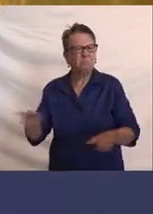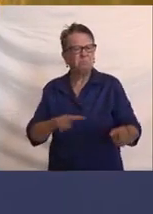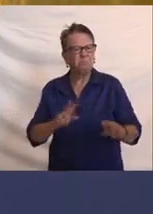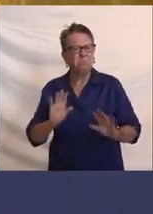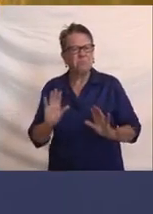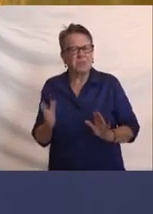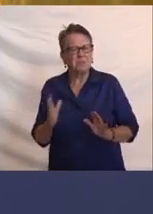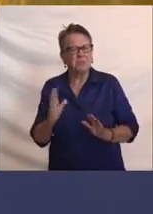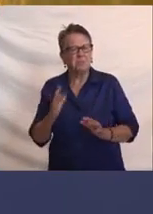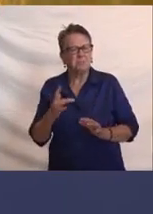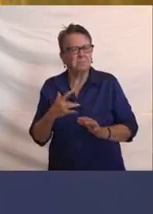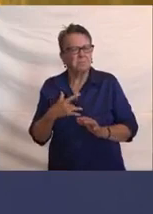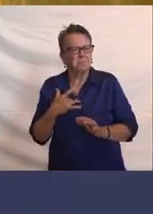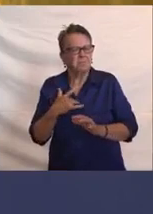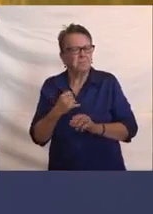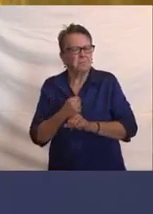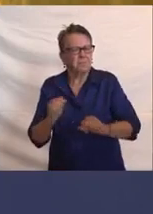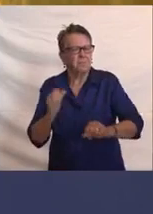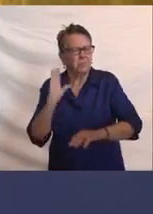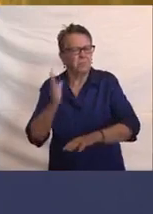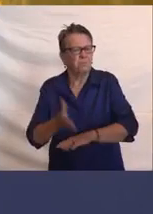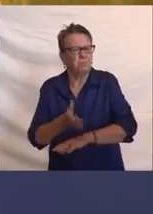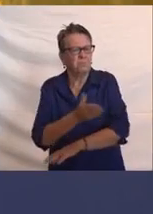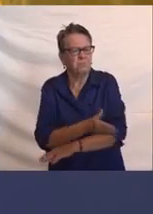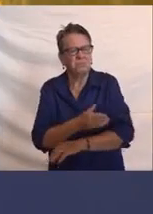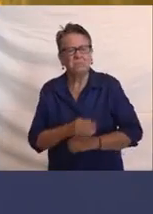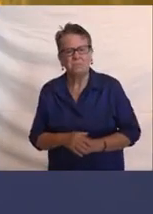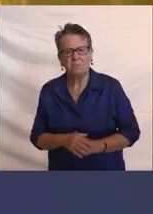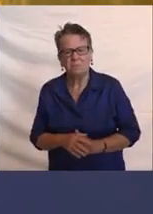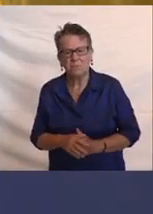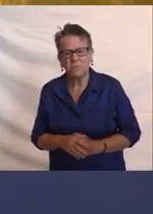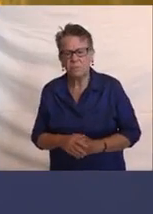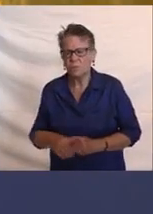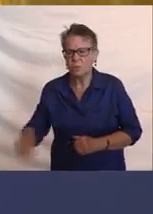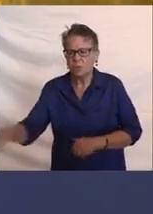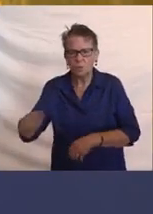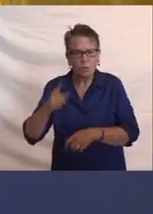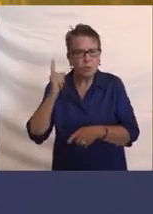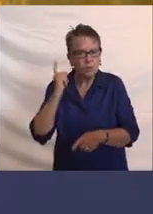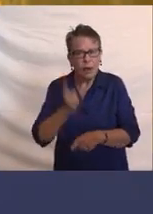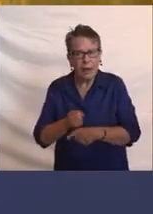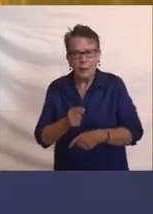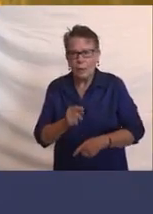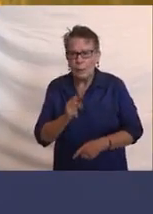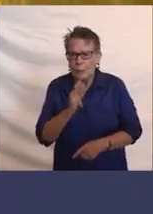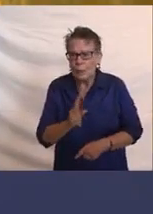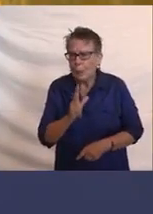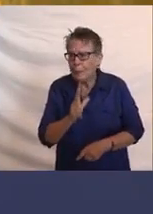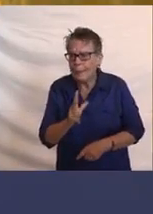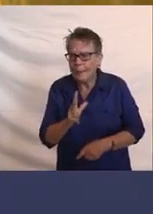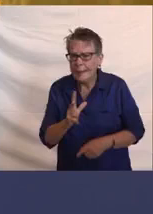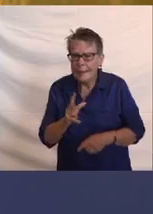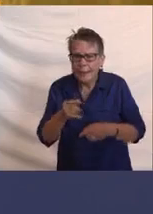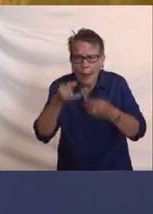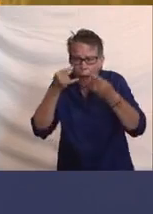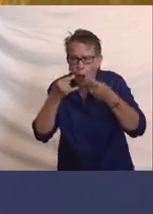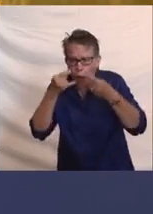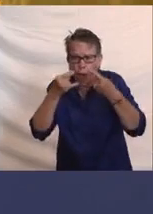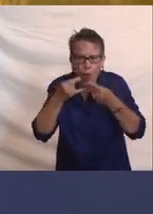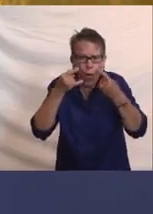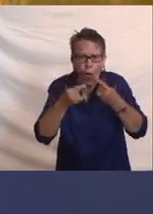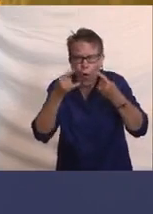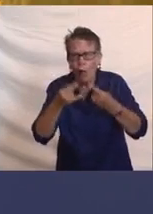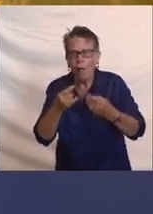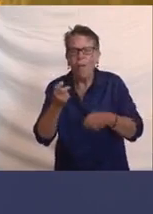just, there's some amount of habit that's already developed because these kids are used to seeing, if they've got any muscle memory, they've